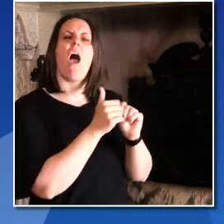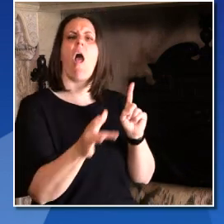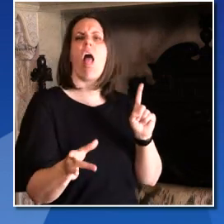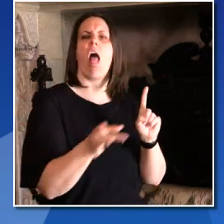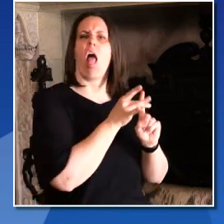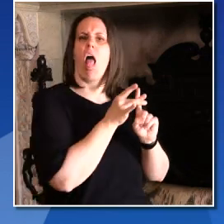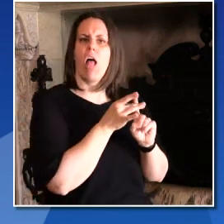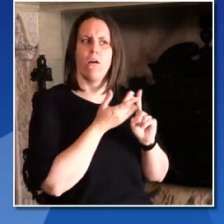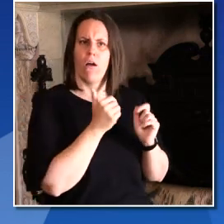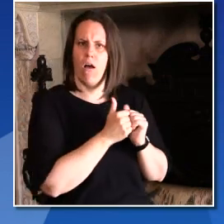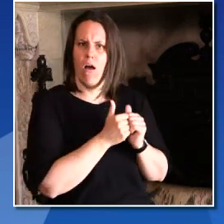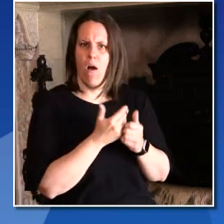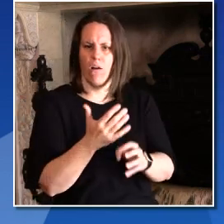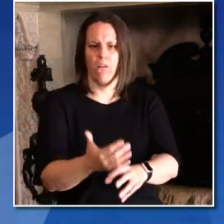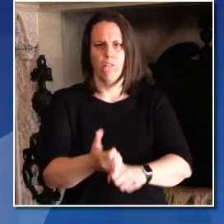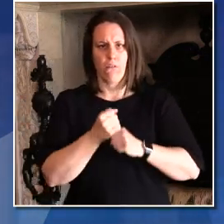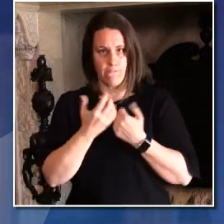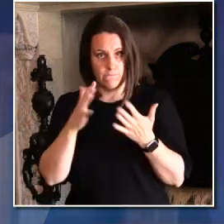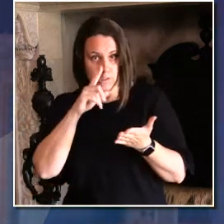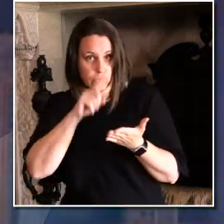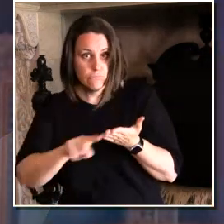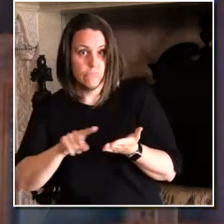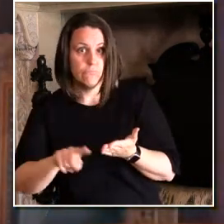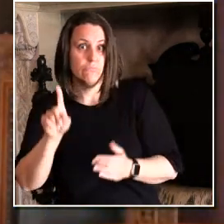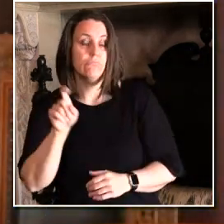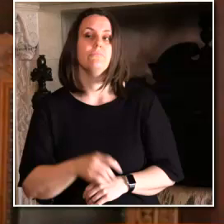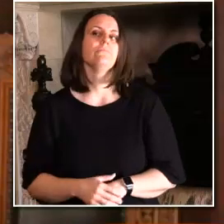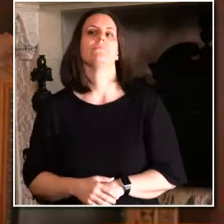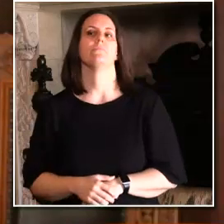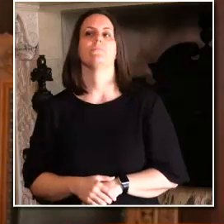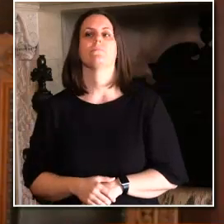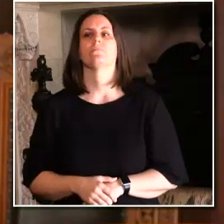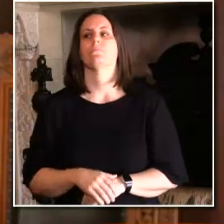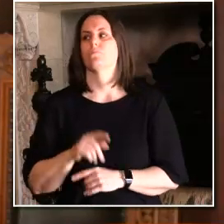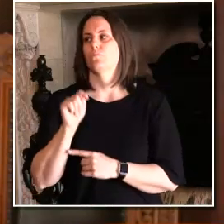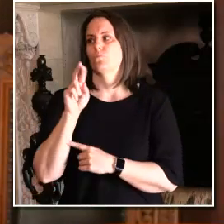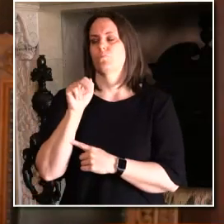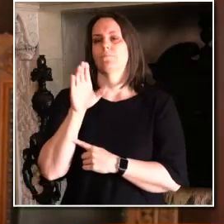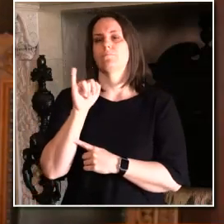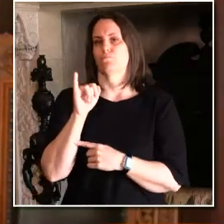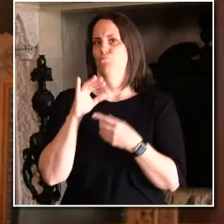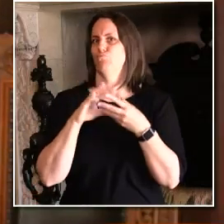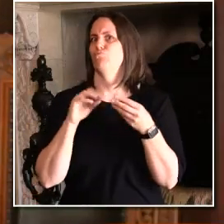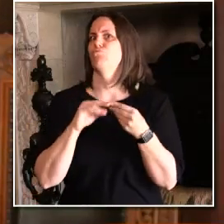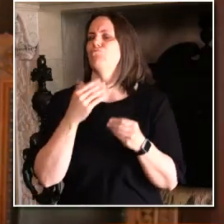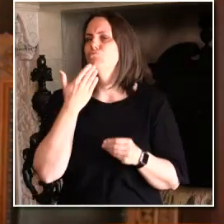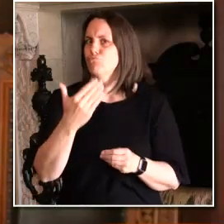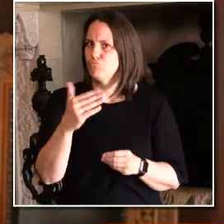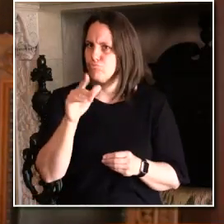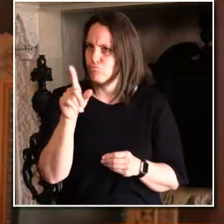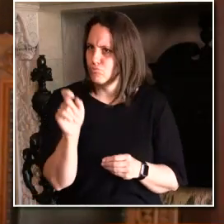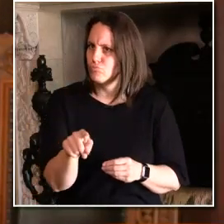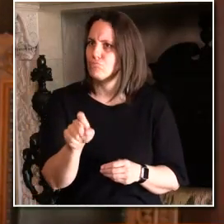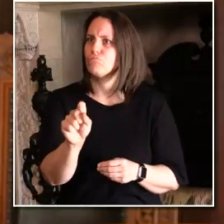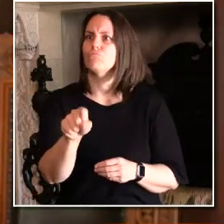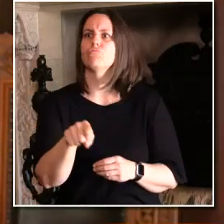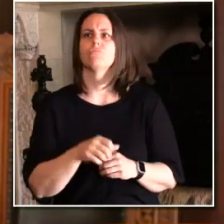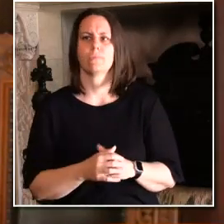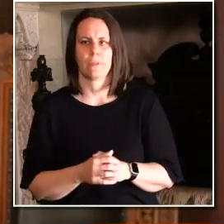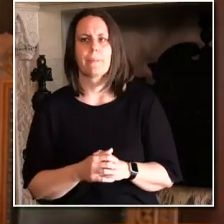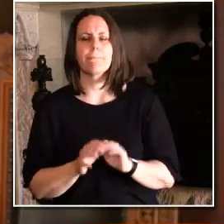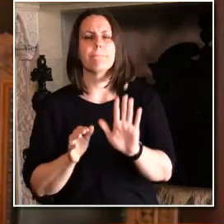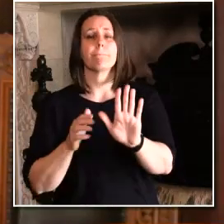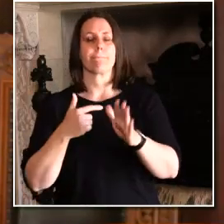contact tracing we've been talking about. Yeah, so that's a great question. And so let me sort of talk you through the process here.